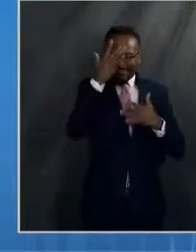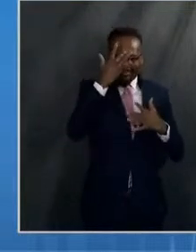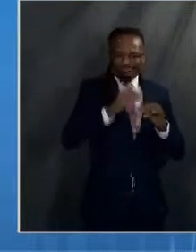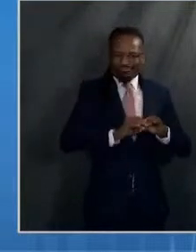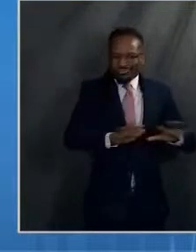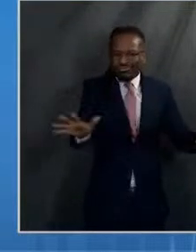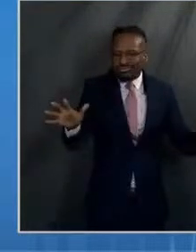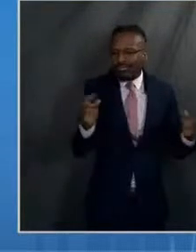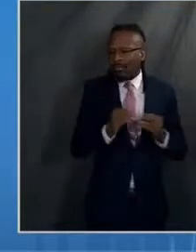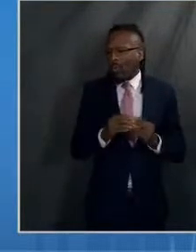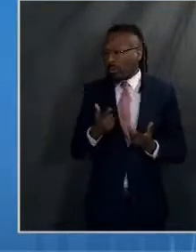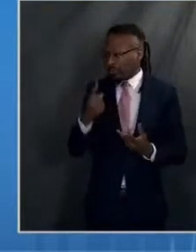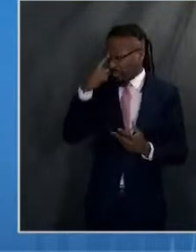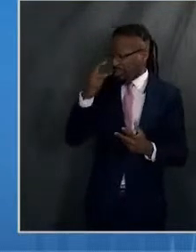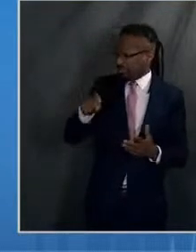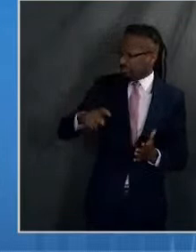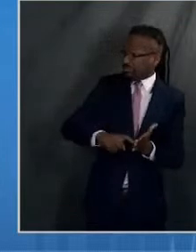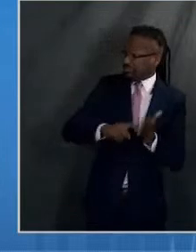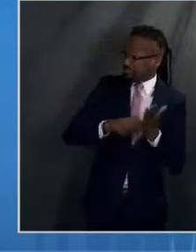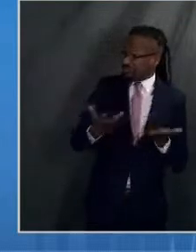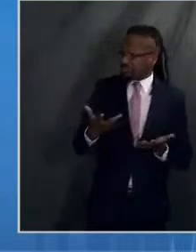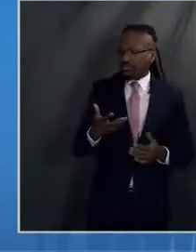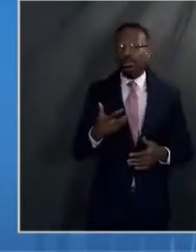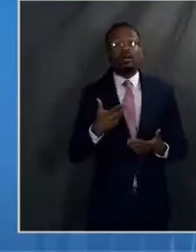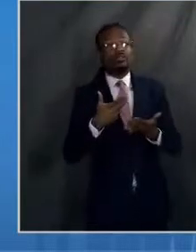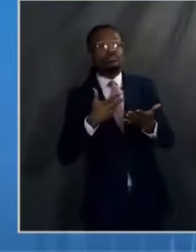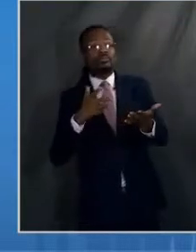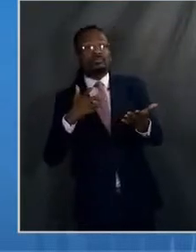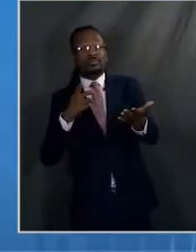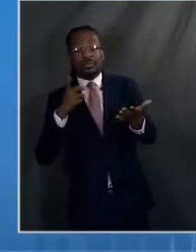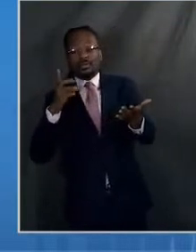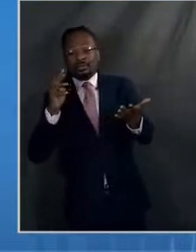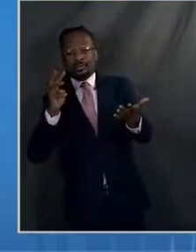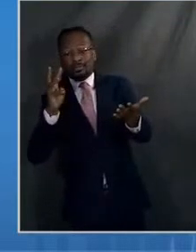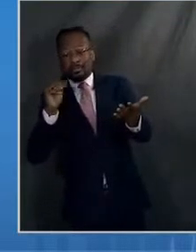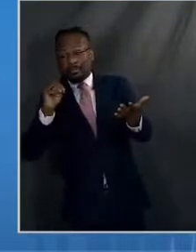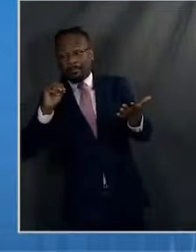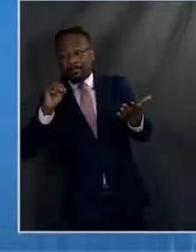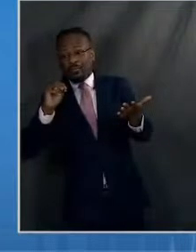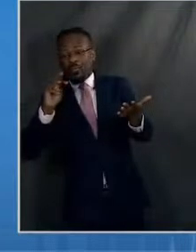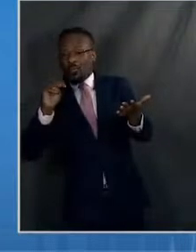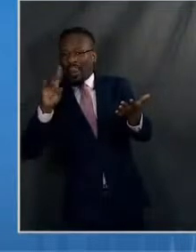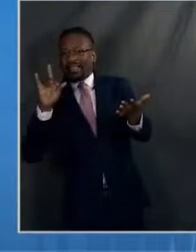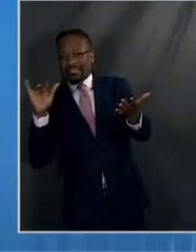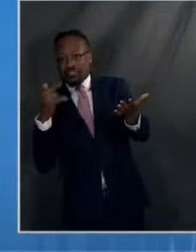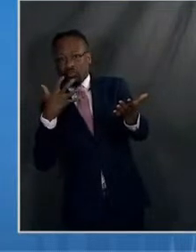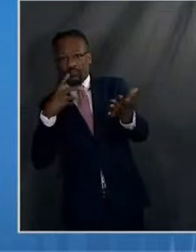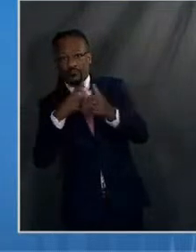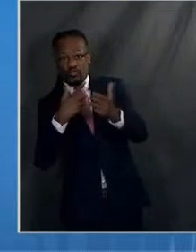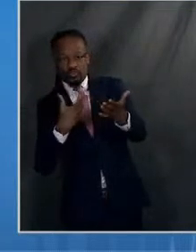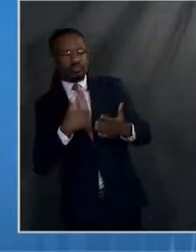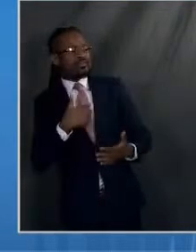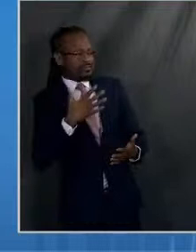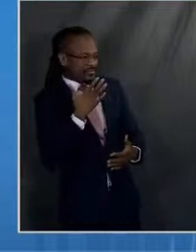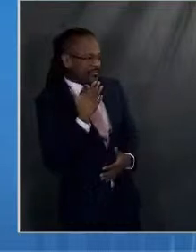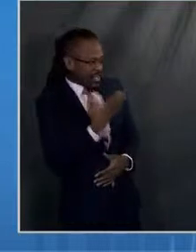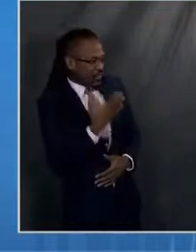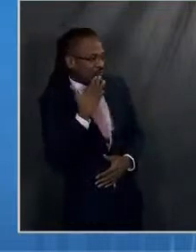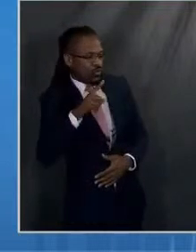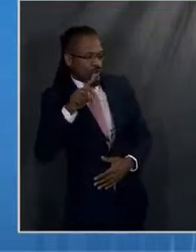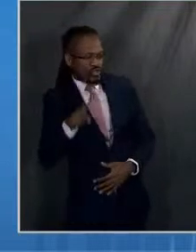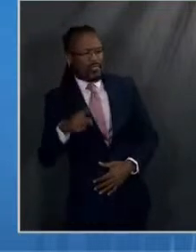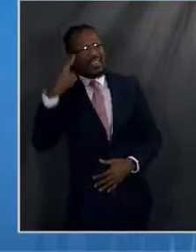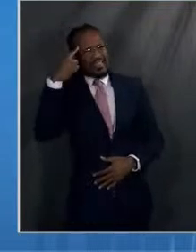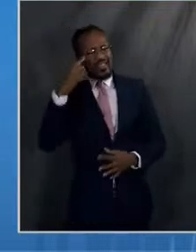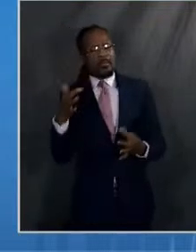Dr. Walensky, do you want to weigh in here? Yeah, thank you for that question. I think it's important to recognize that